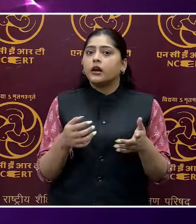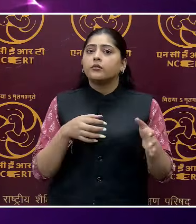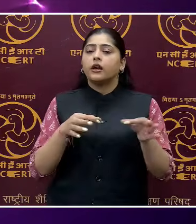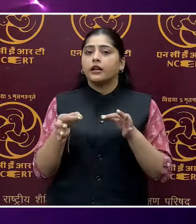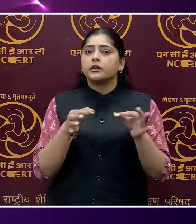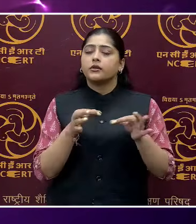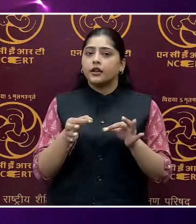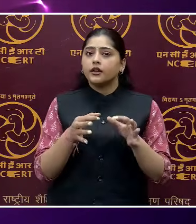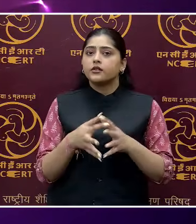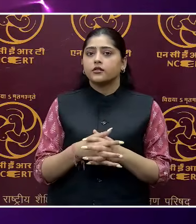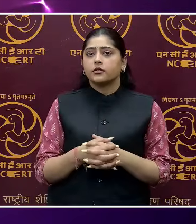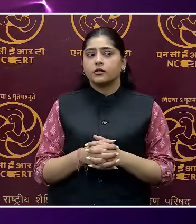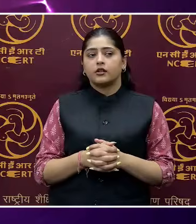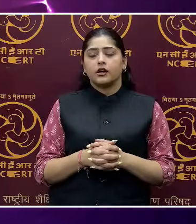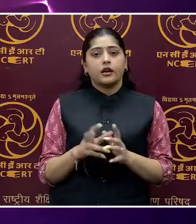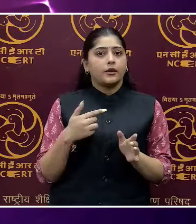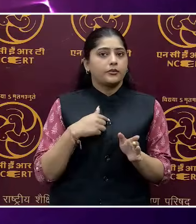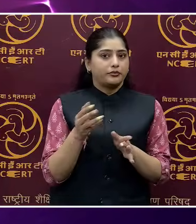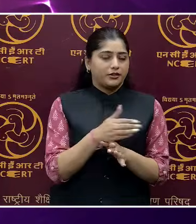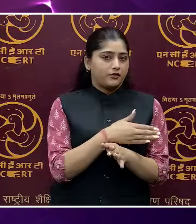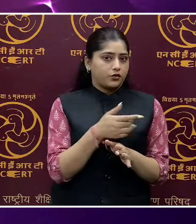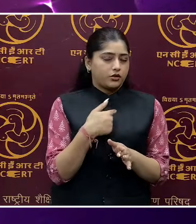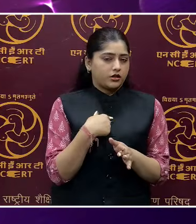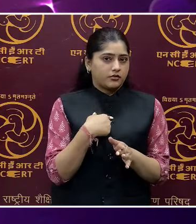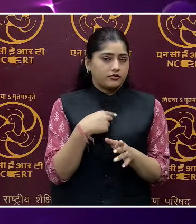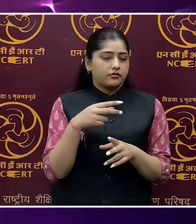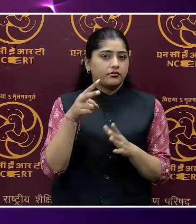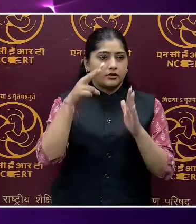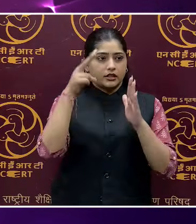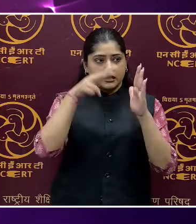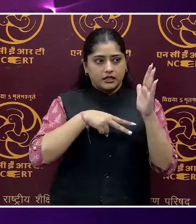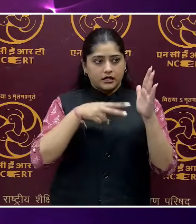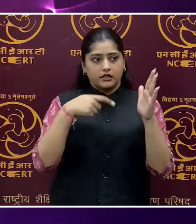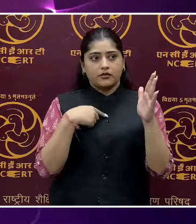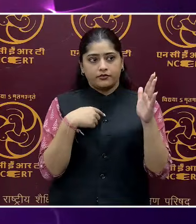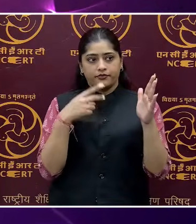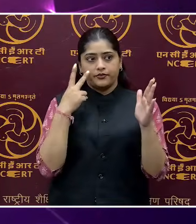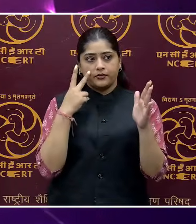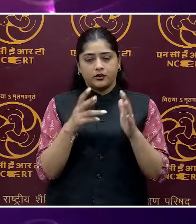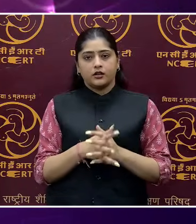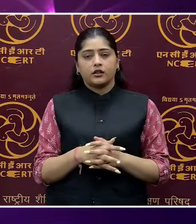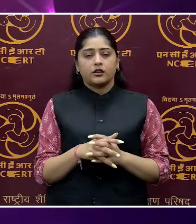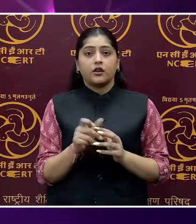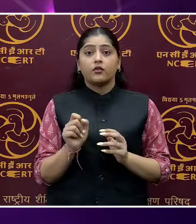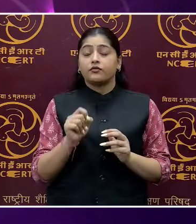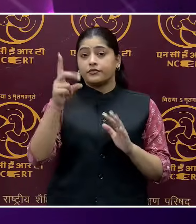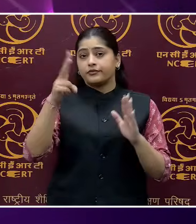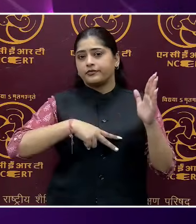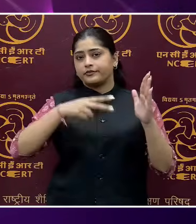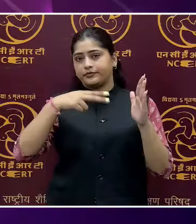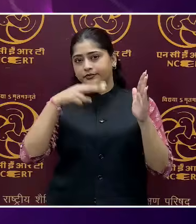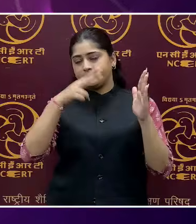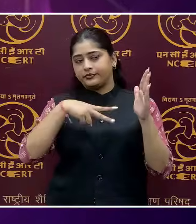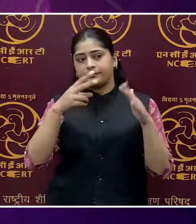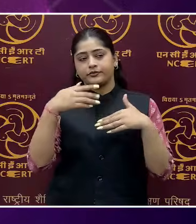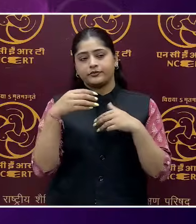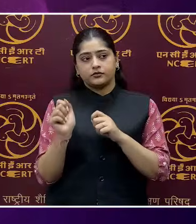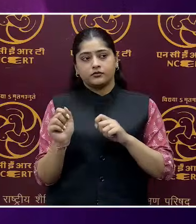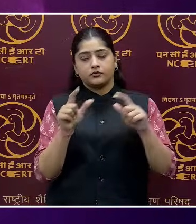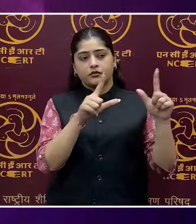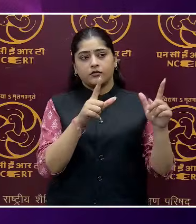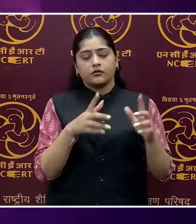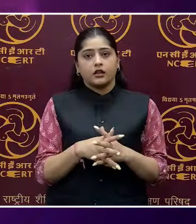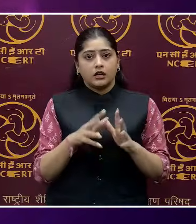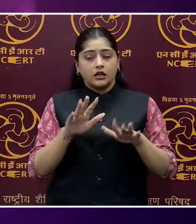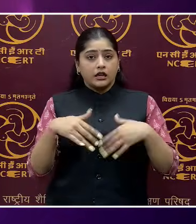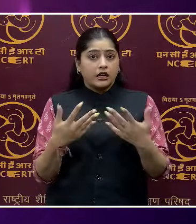Okay. But before that, we will read the simulator procedure. Okay. First, in the simulation, an introductory note is shown. Then we